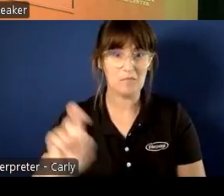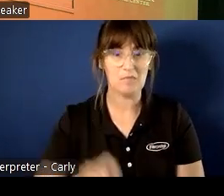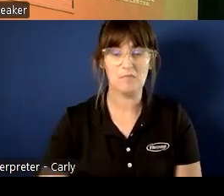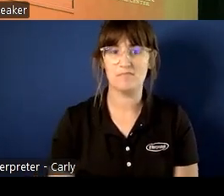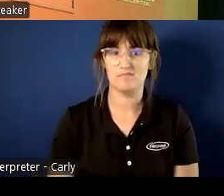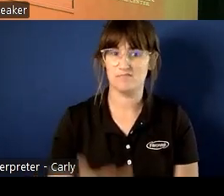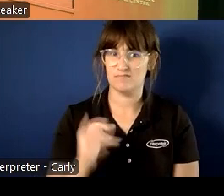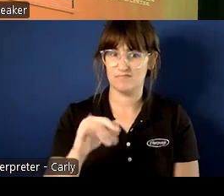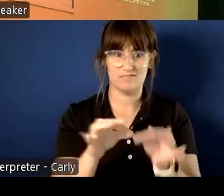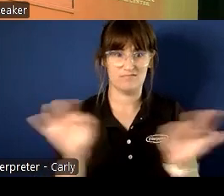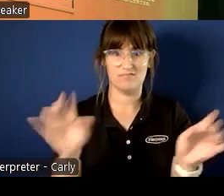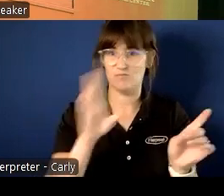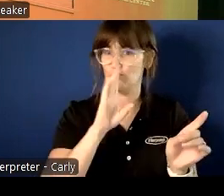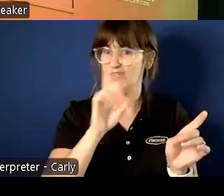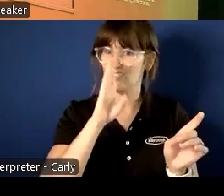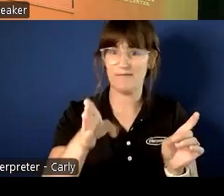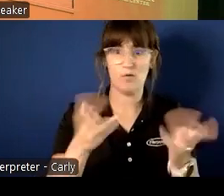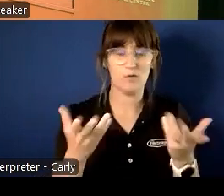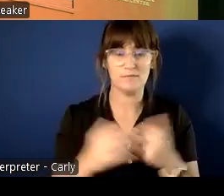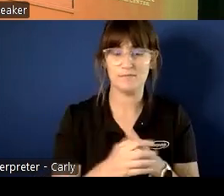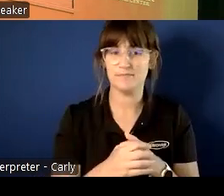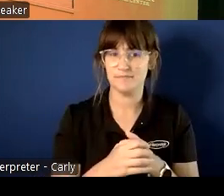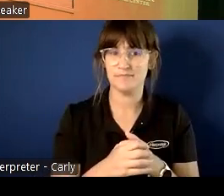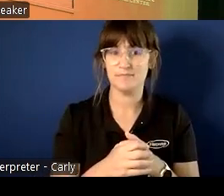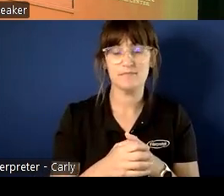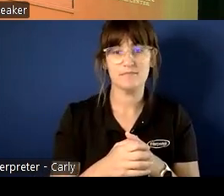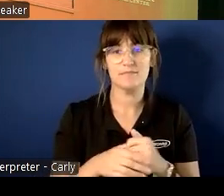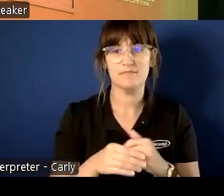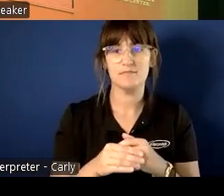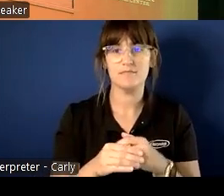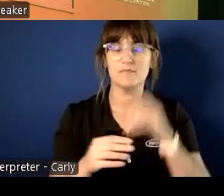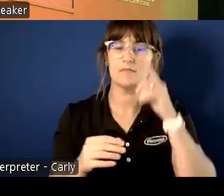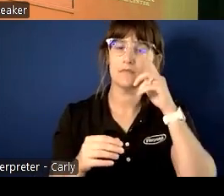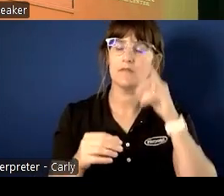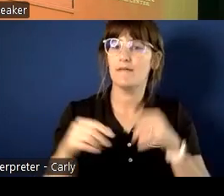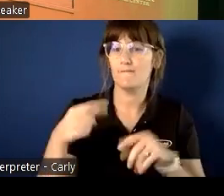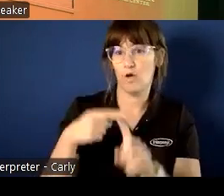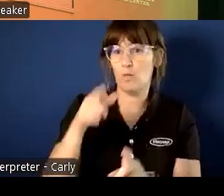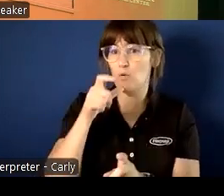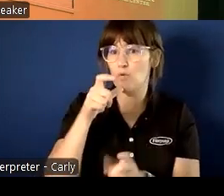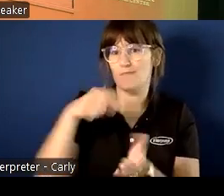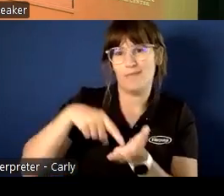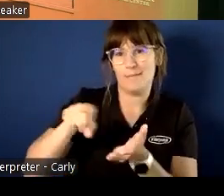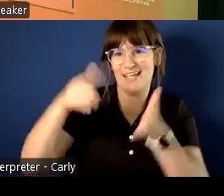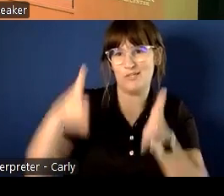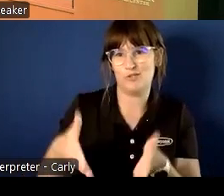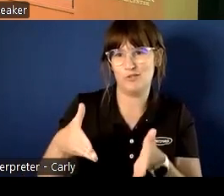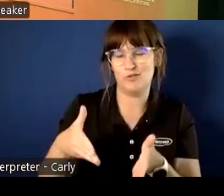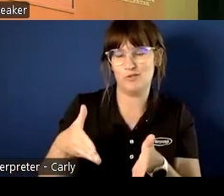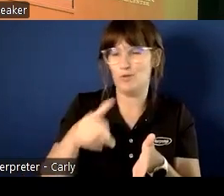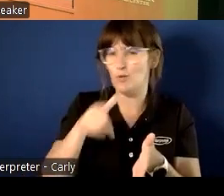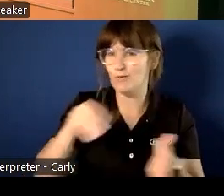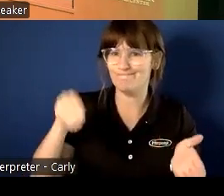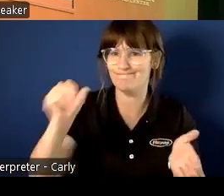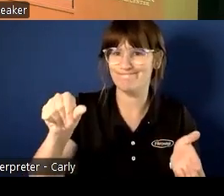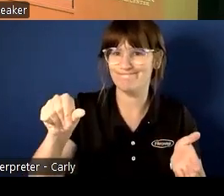Straightforward. And particularly from the payer perspective, I think that's important, right? So whose perspective are we taking in order to show